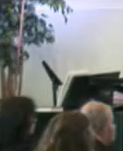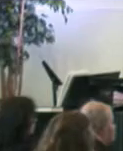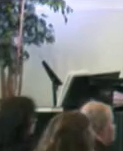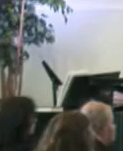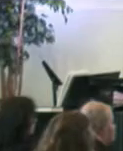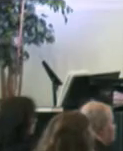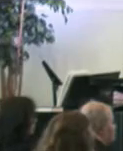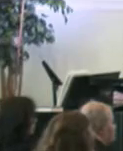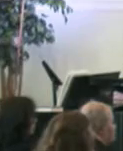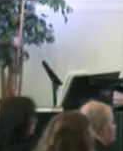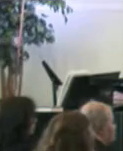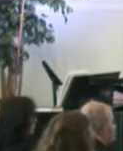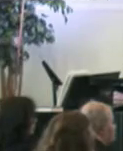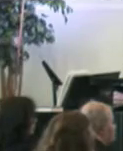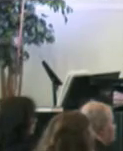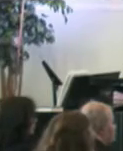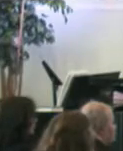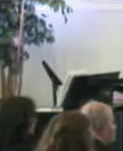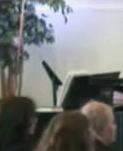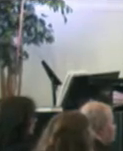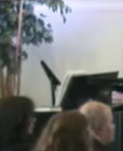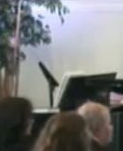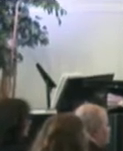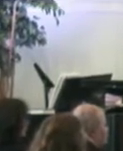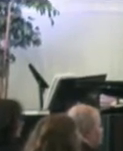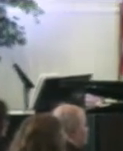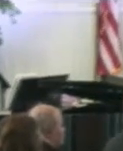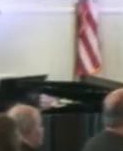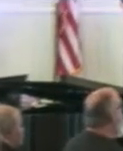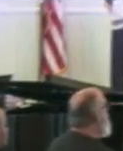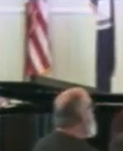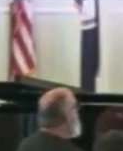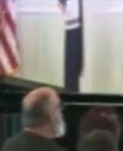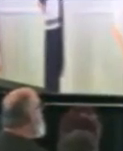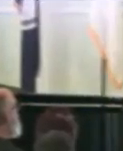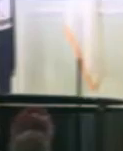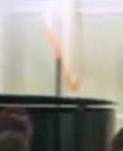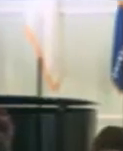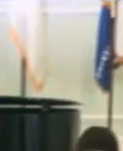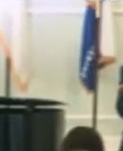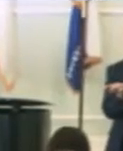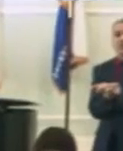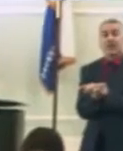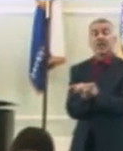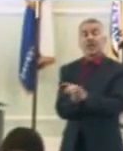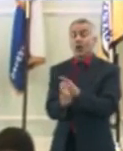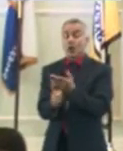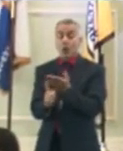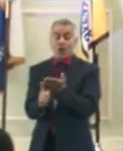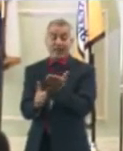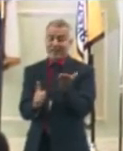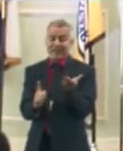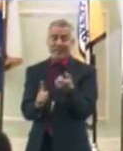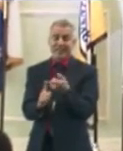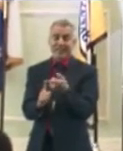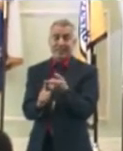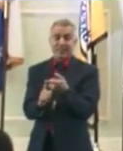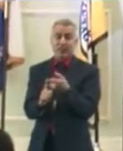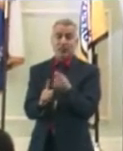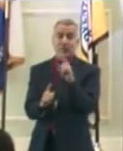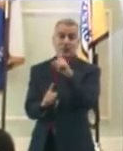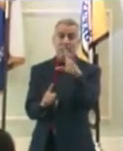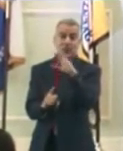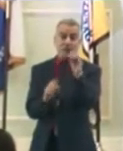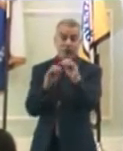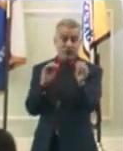He does share the specifics of the exchange, though. And I think what he shares is 100% worth considering this morning. So we'll